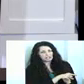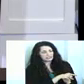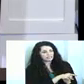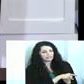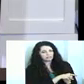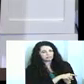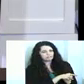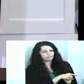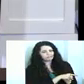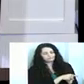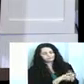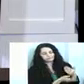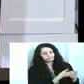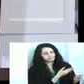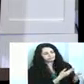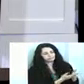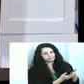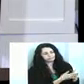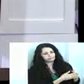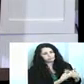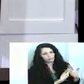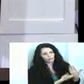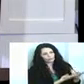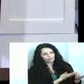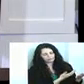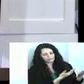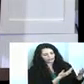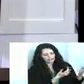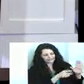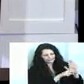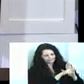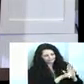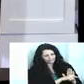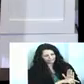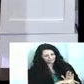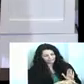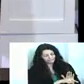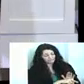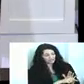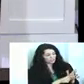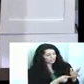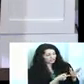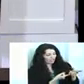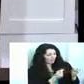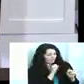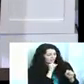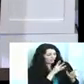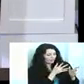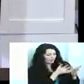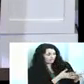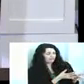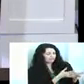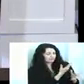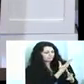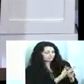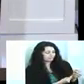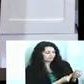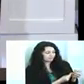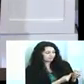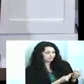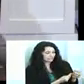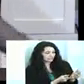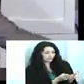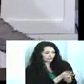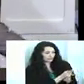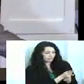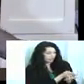She had nothing left to lose. And she sat there in the honesty of the heat of the day and laid